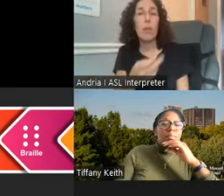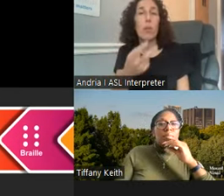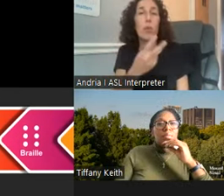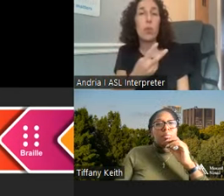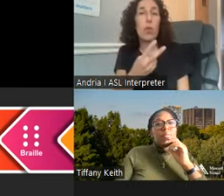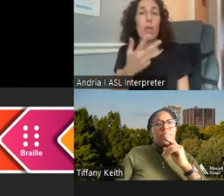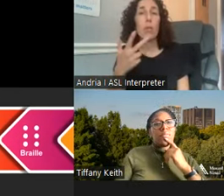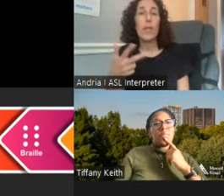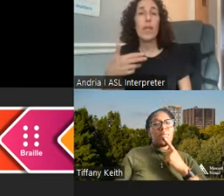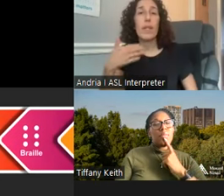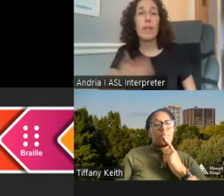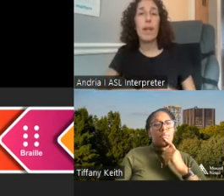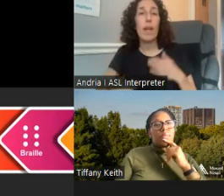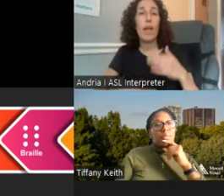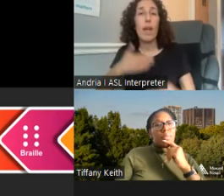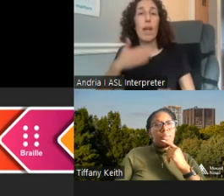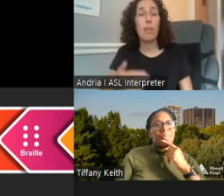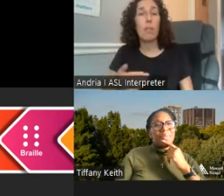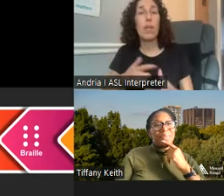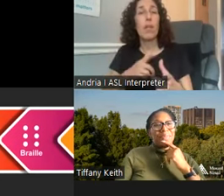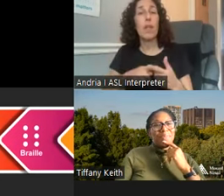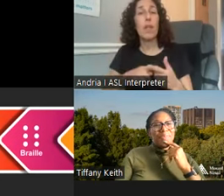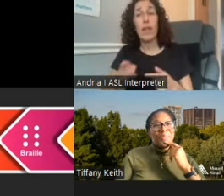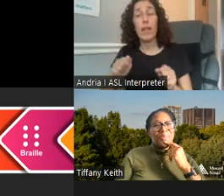two, they just won't remember it.